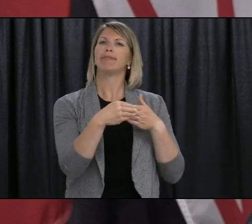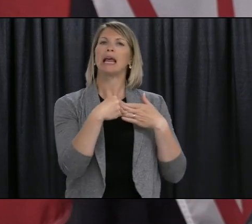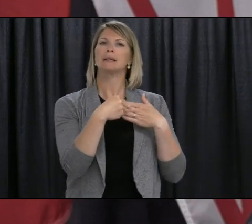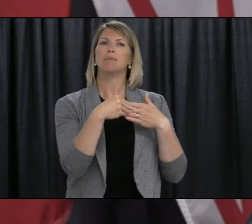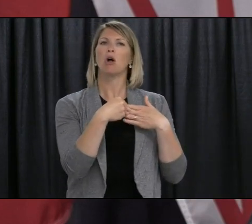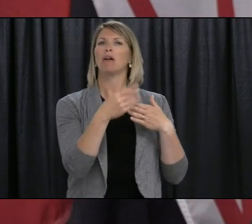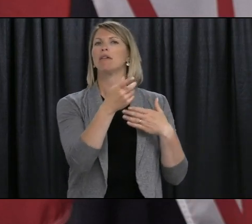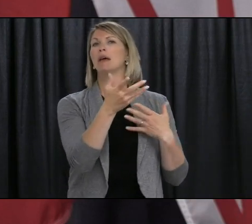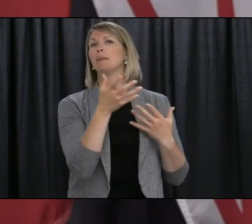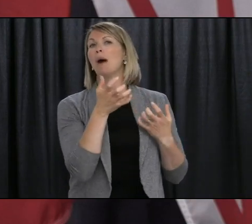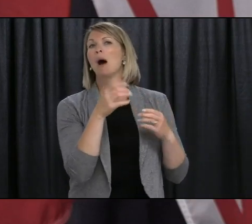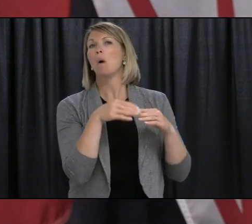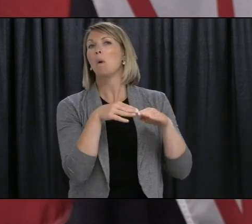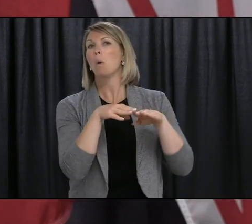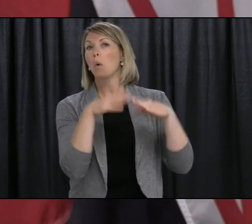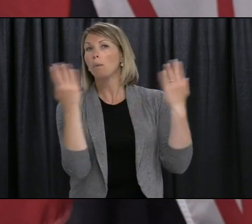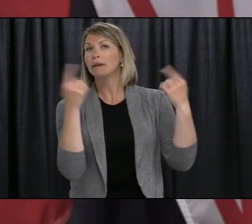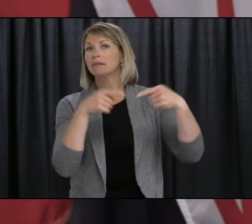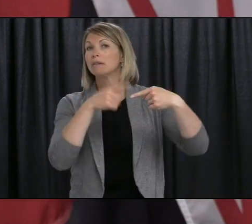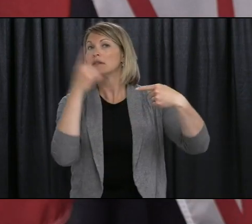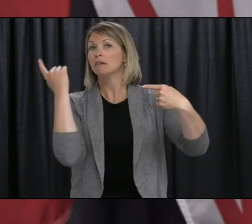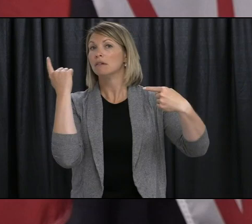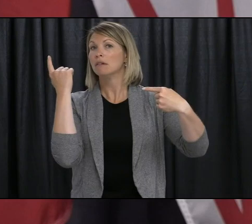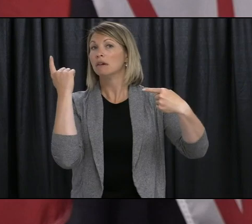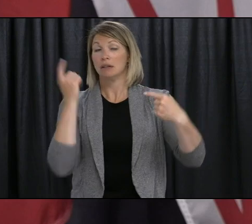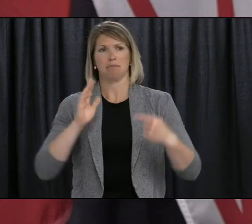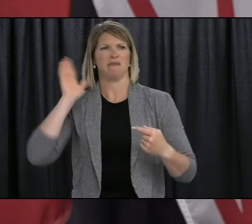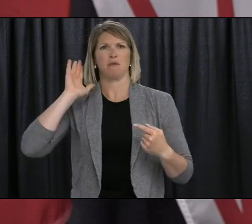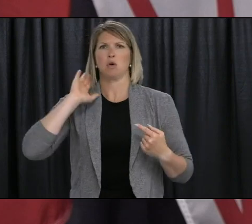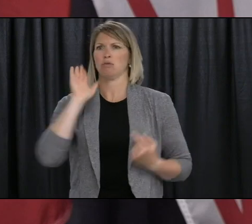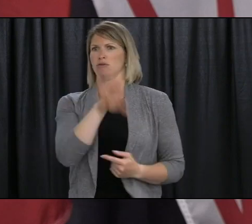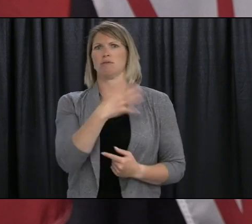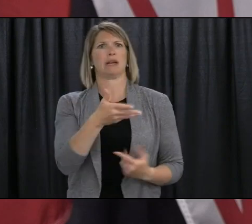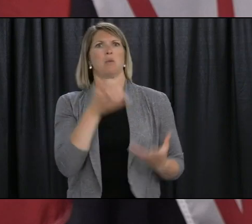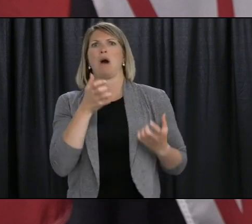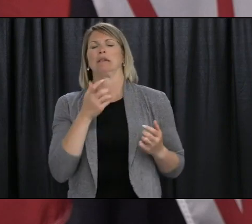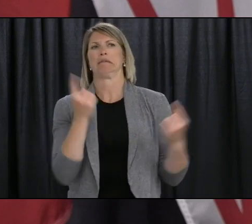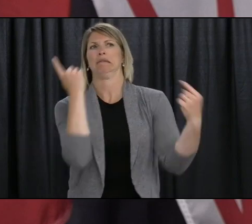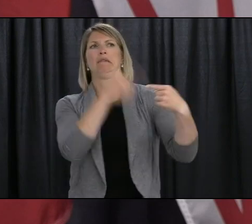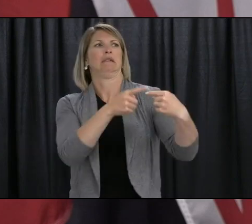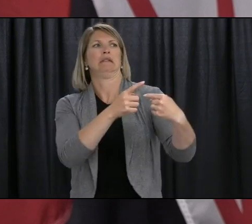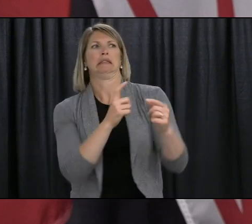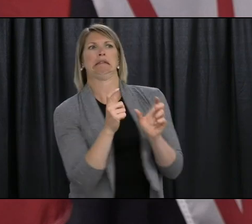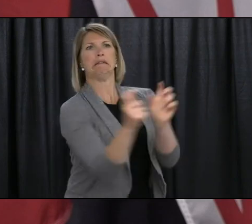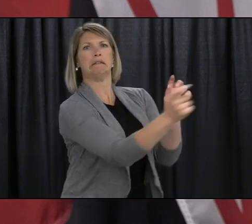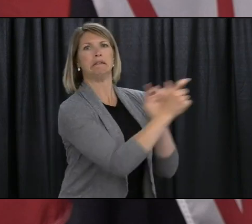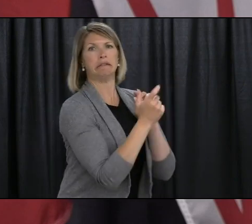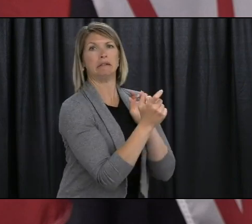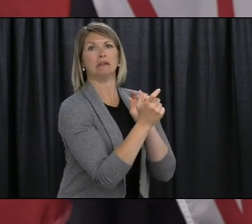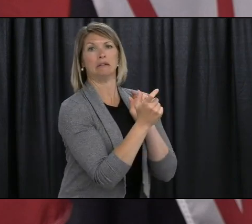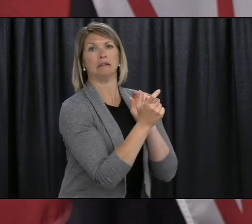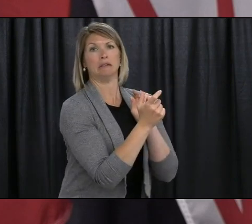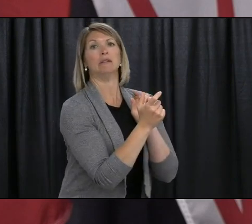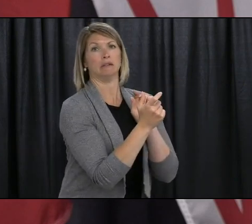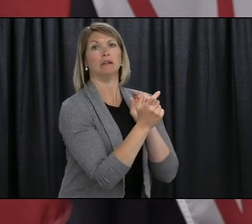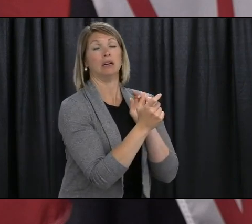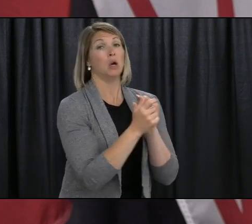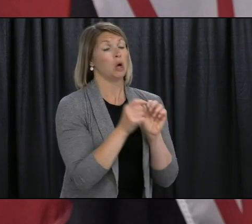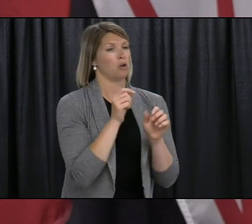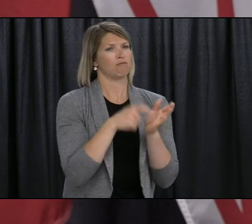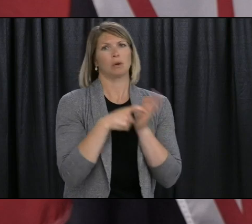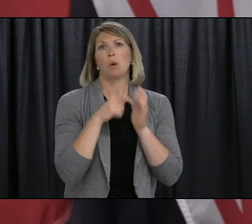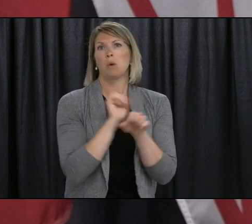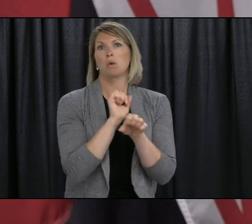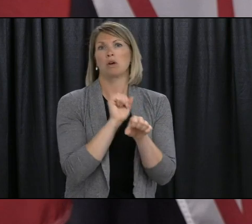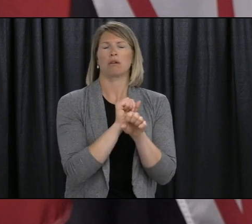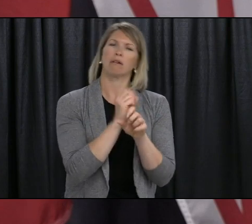or a discussion that people were having, wanting that border opened up, many weeks ago. Matter of fact, it was quite the opposite. Matter of fact, the essential